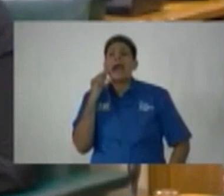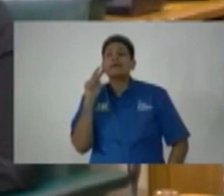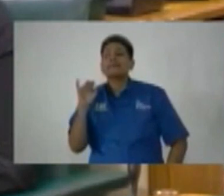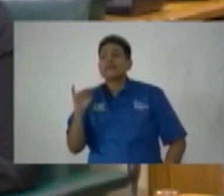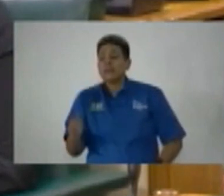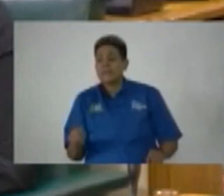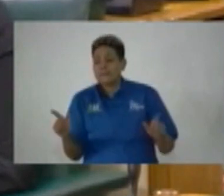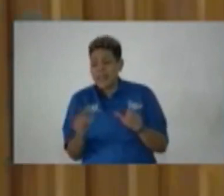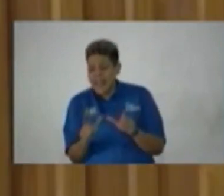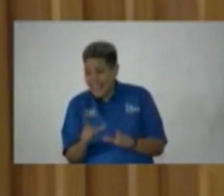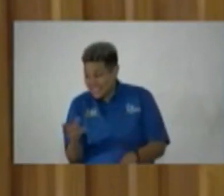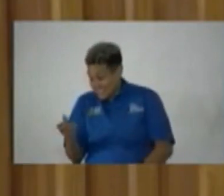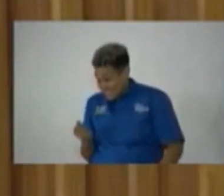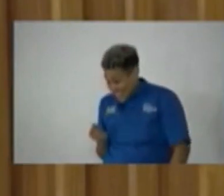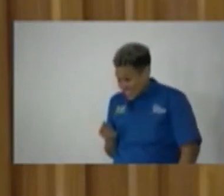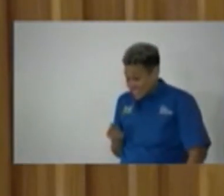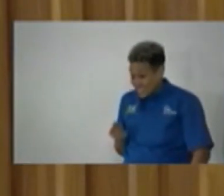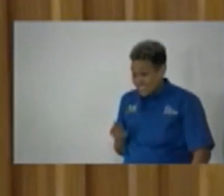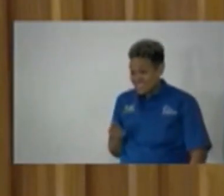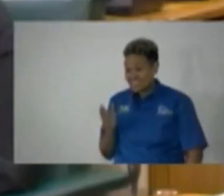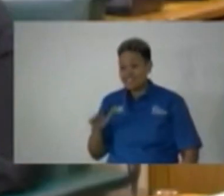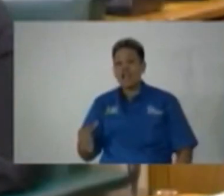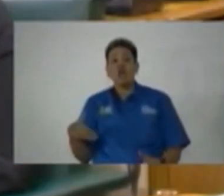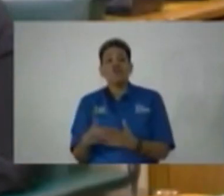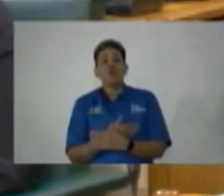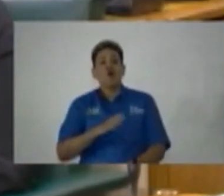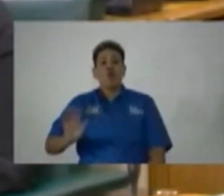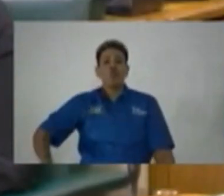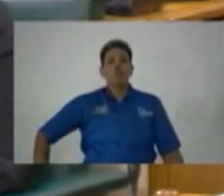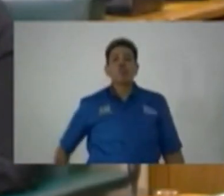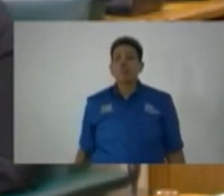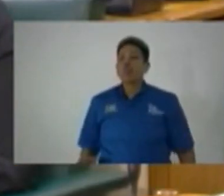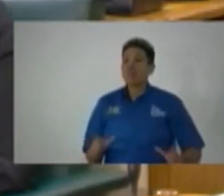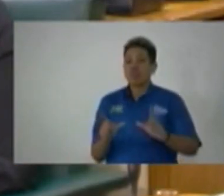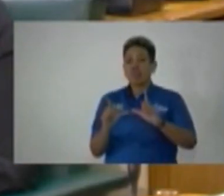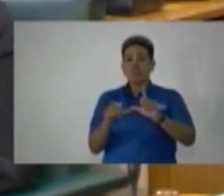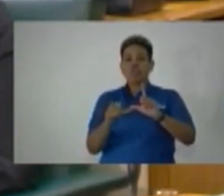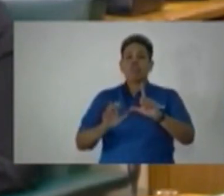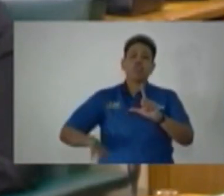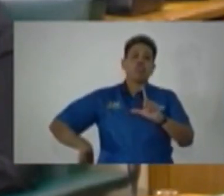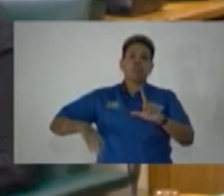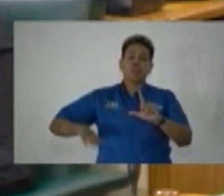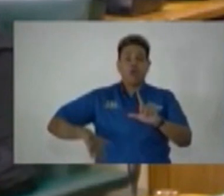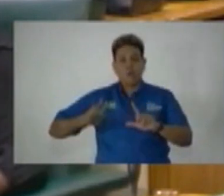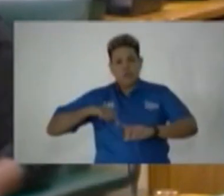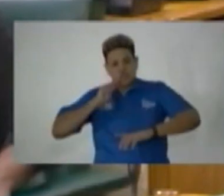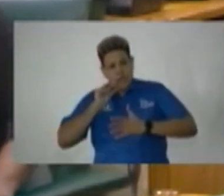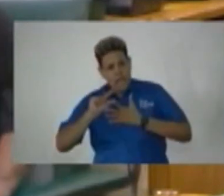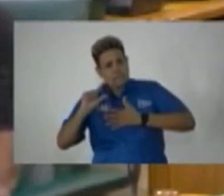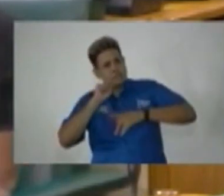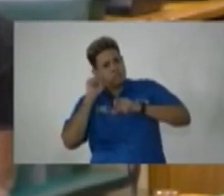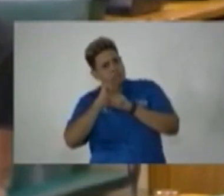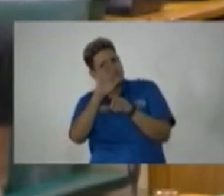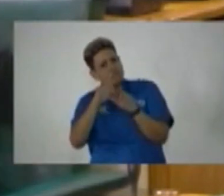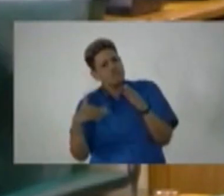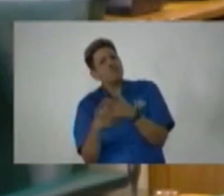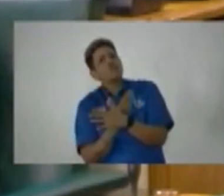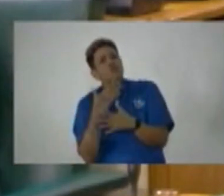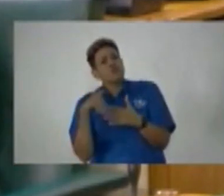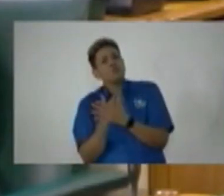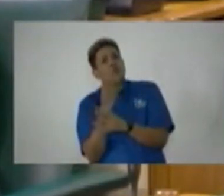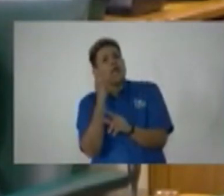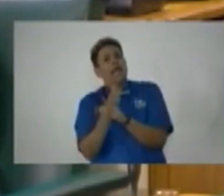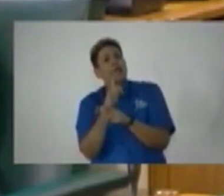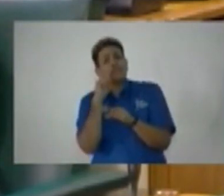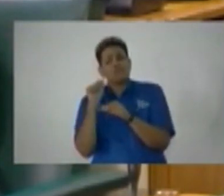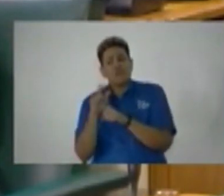people get licensed and then they do not renew their license. And we're trying to incentivize the renewal of that license by ensuring that the